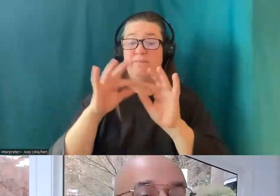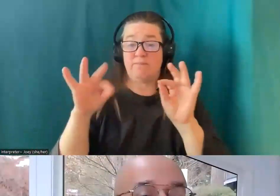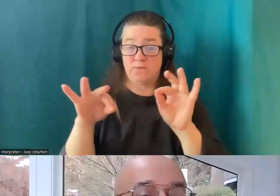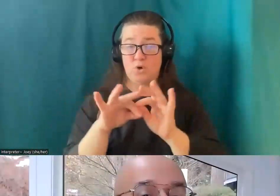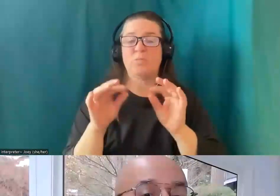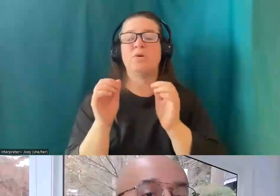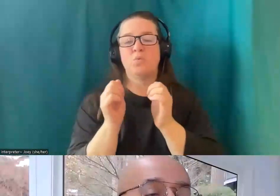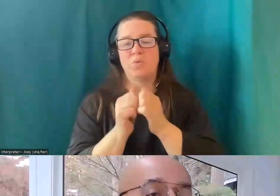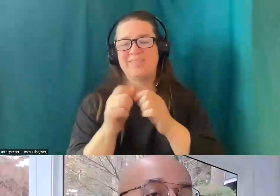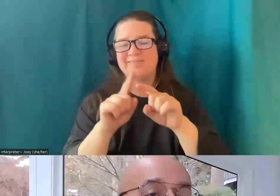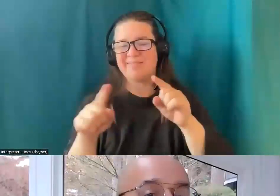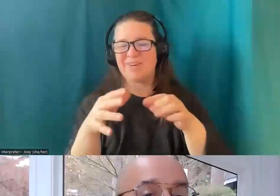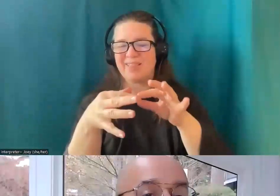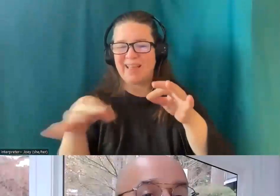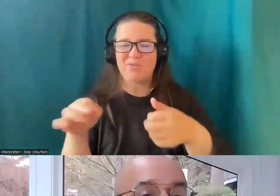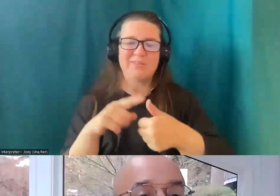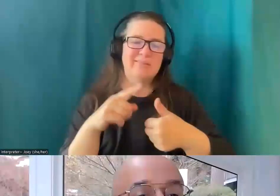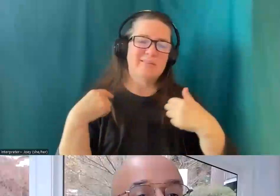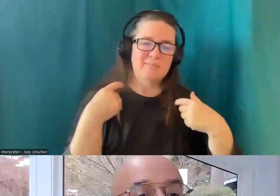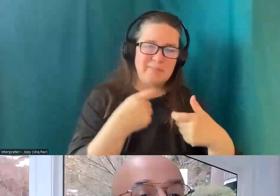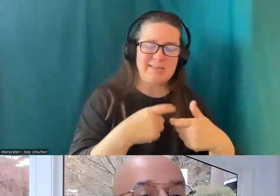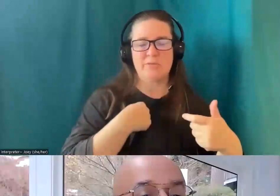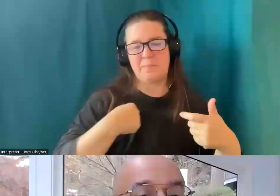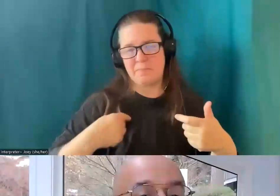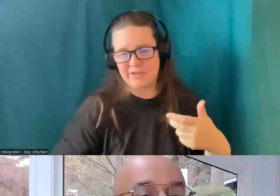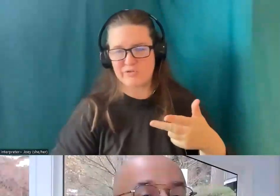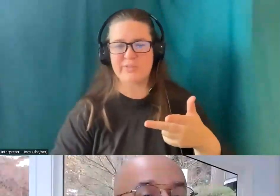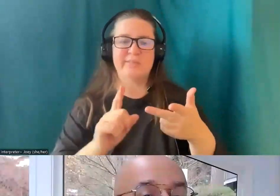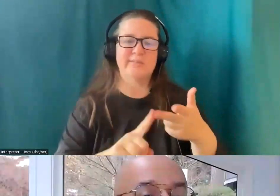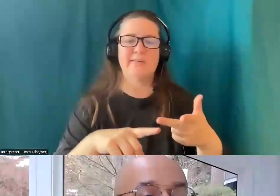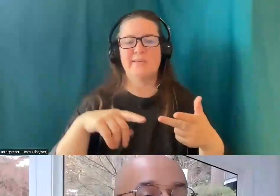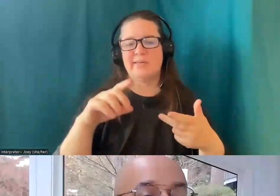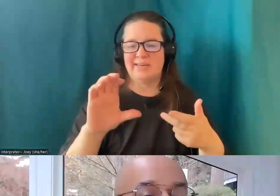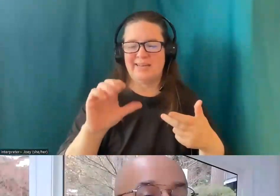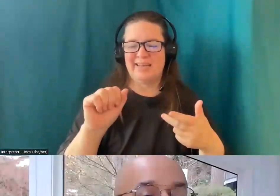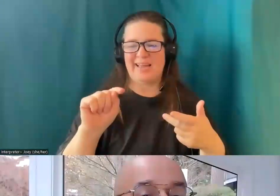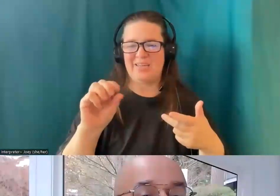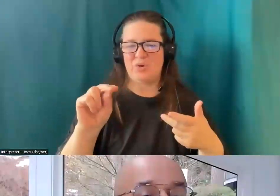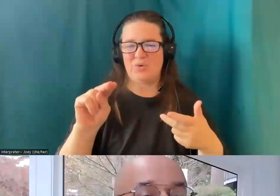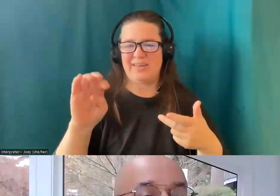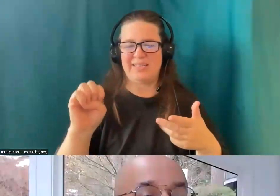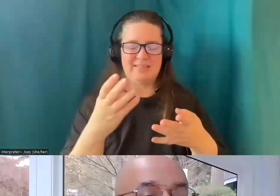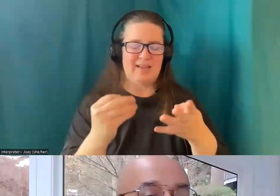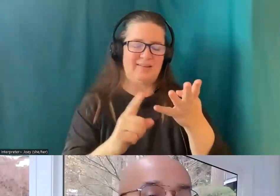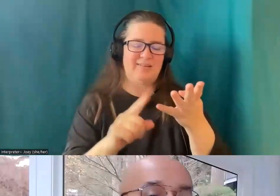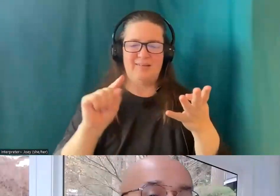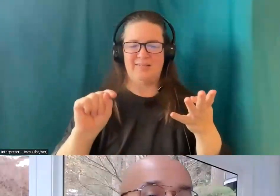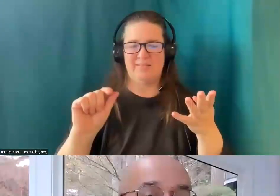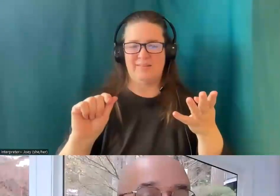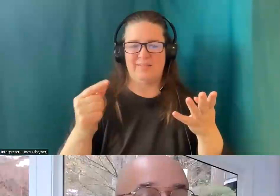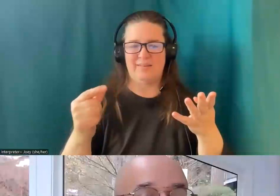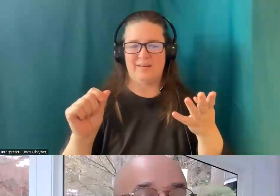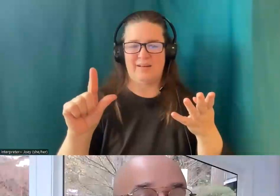the application and other materials into those languages and making those available on our website and in the grants portal. This application is